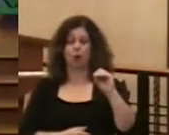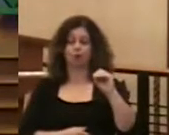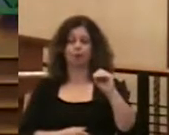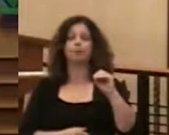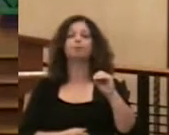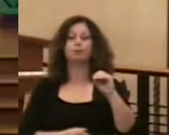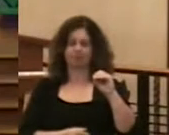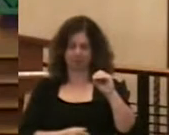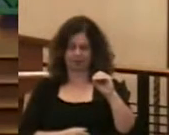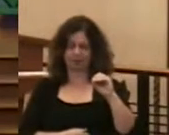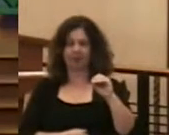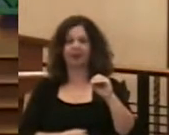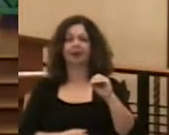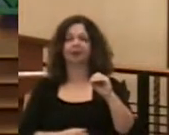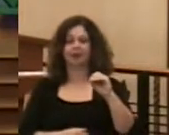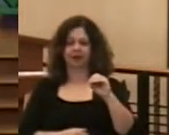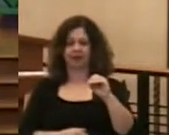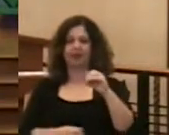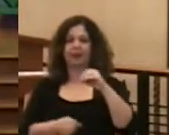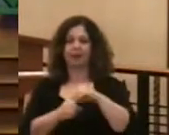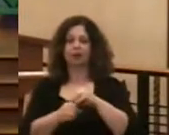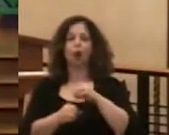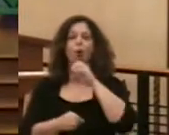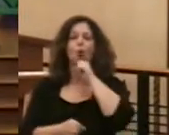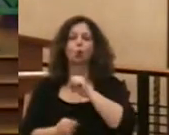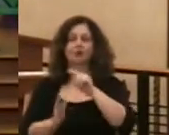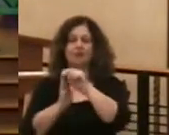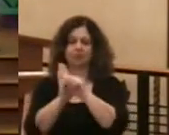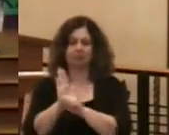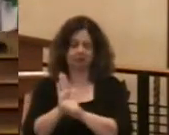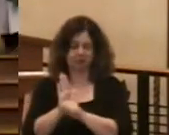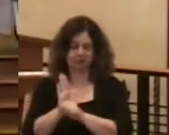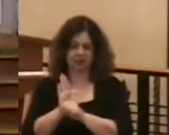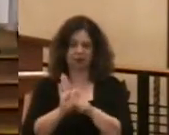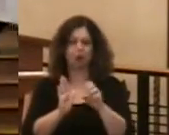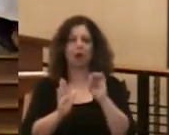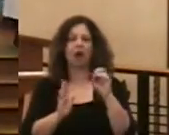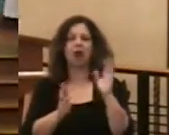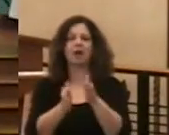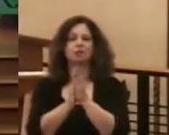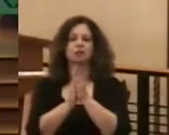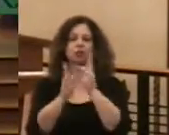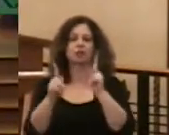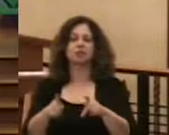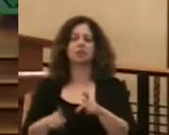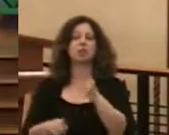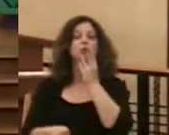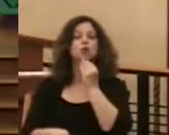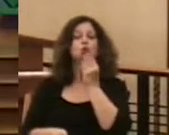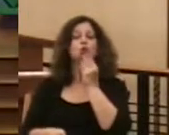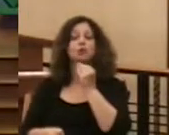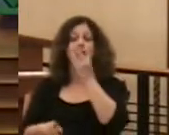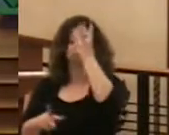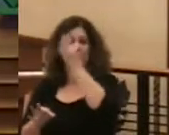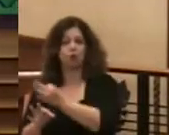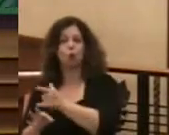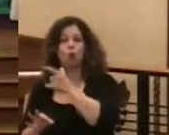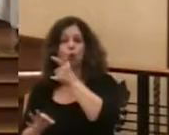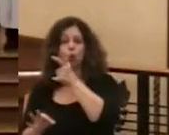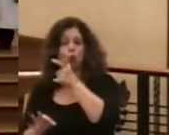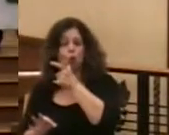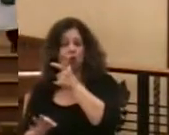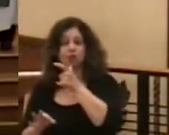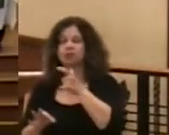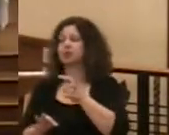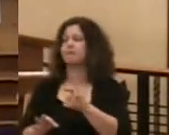Testament. To this very day, if you asked a person of the Jewish faith who the greatest king of Israel was, there